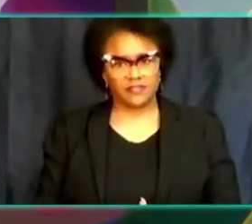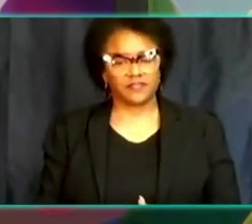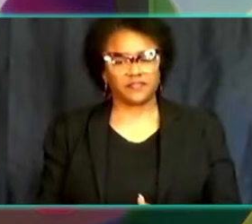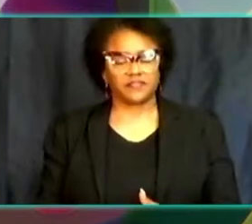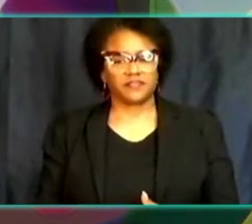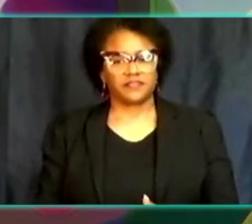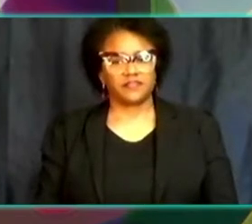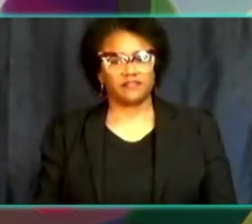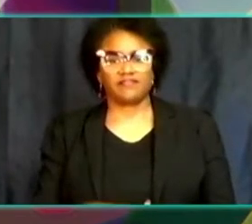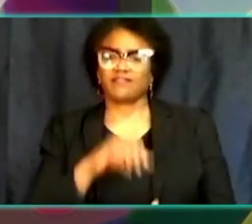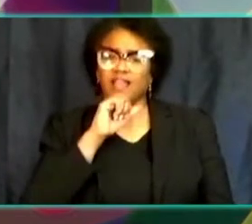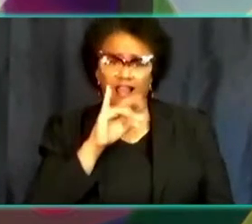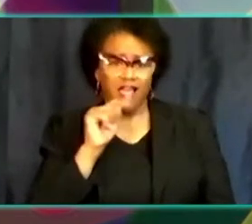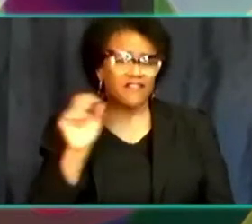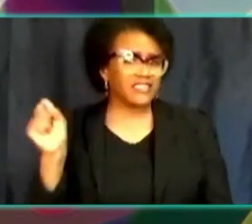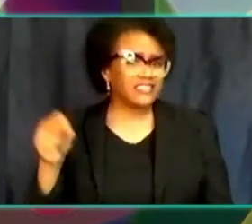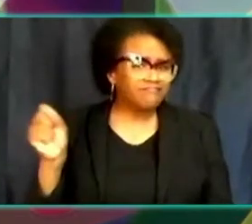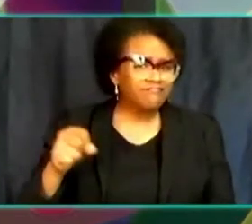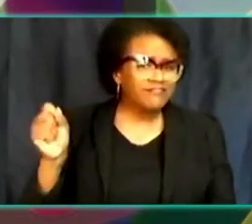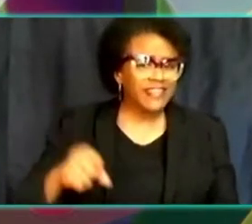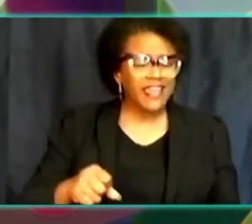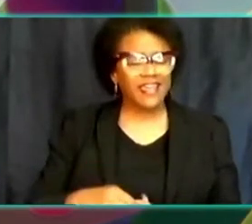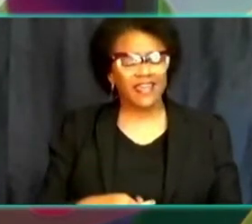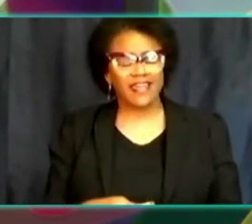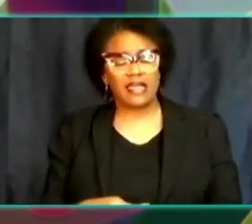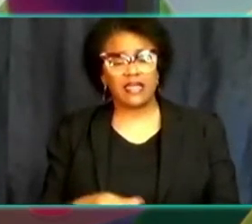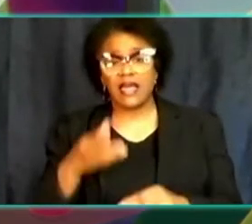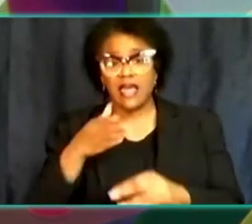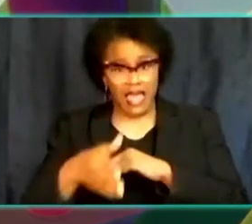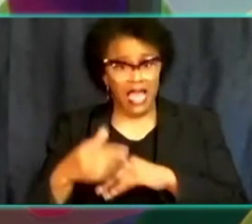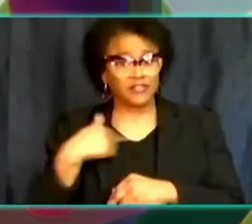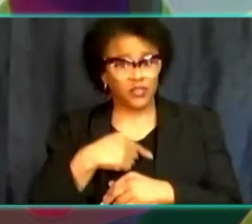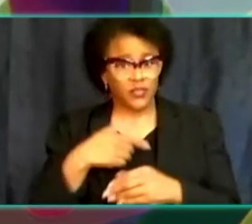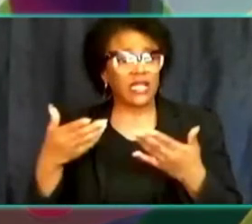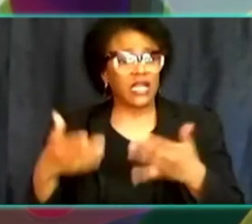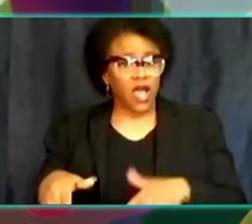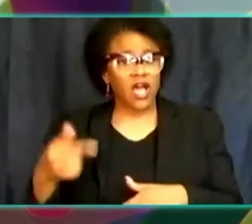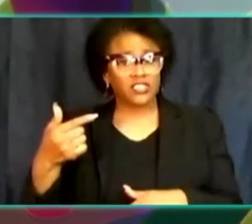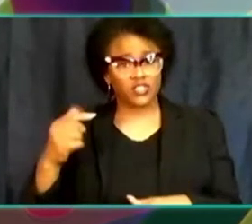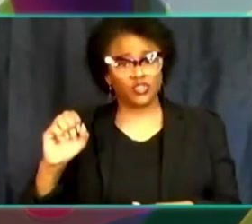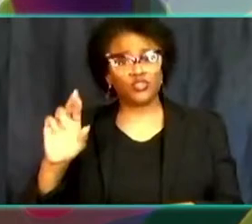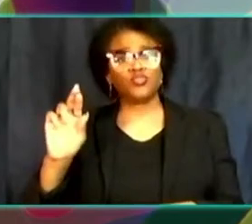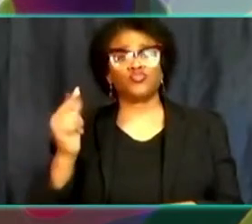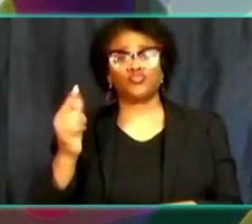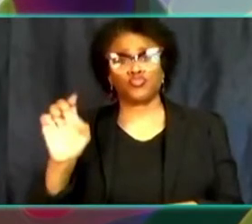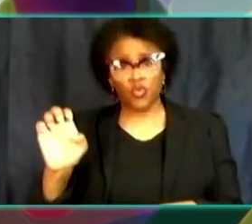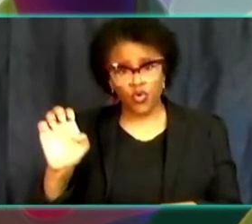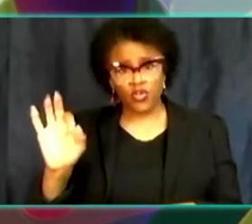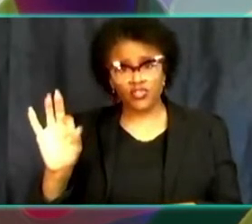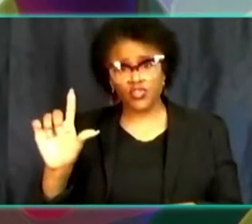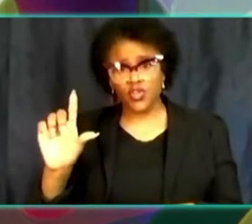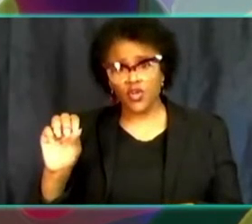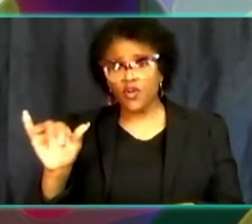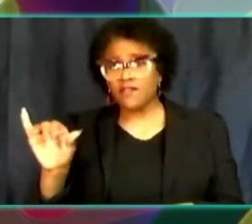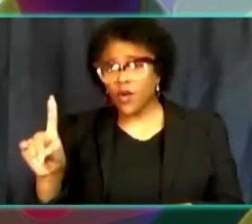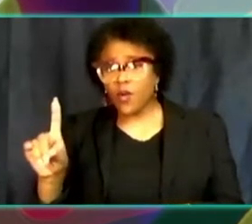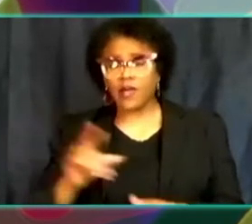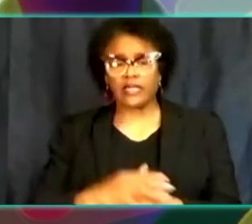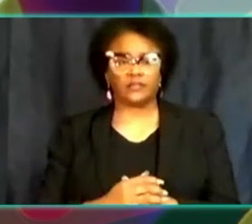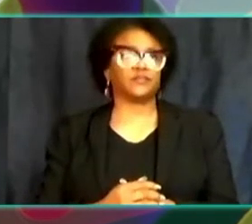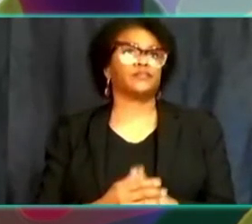I love it. Yeah, I think after we lost George Floyd, I feel like there was a lot